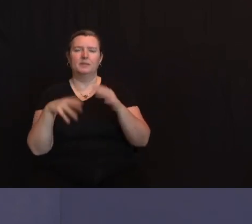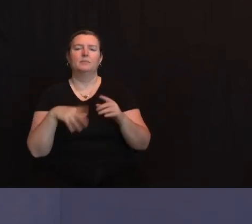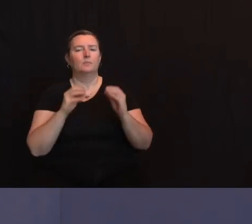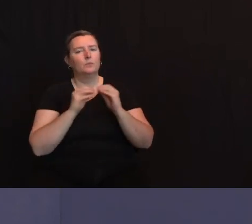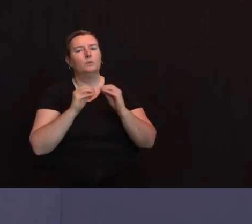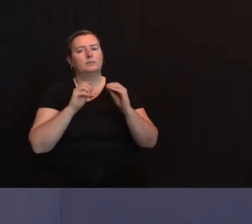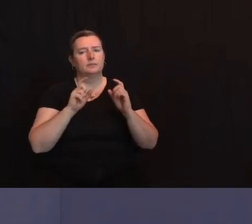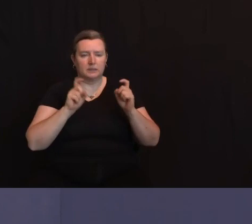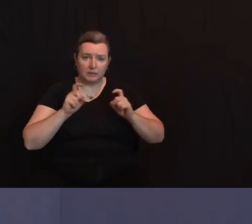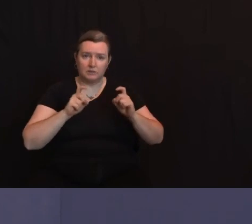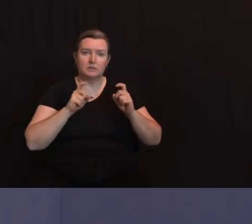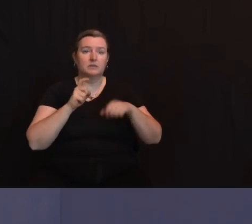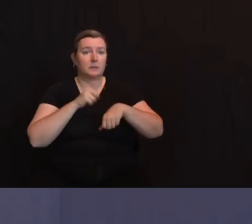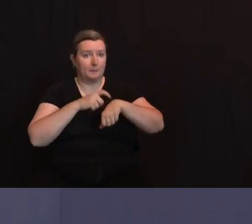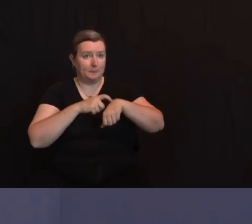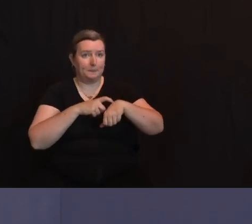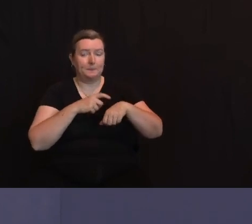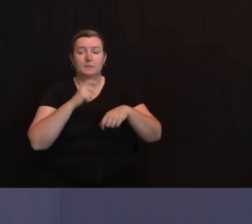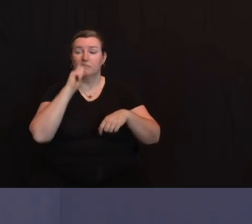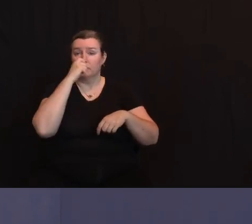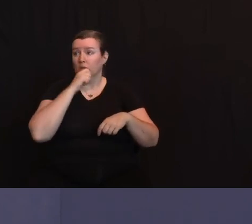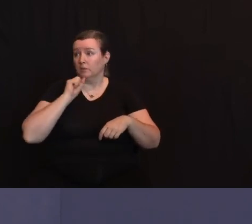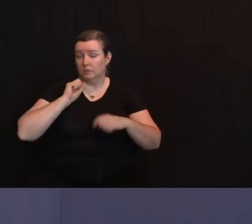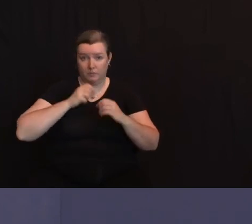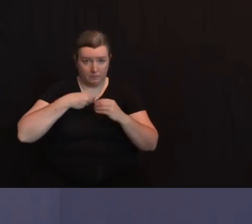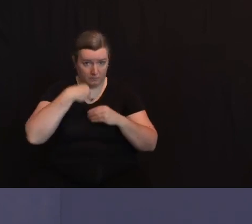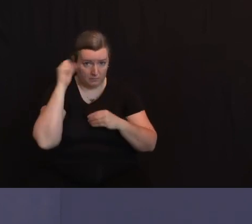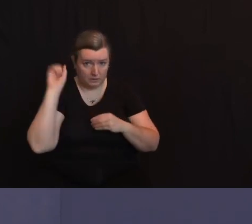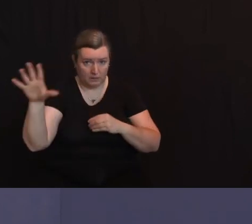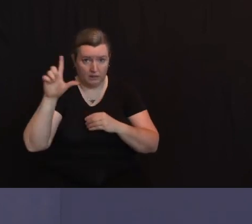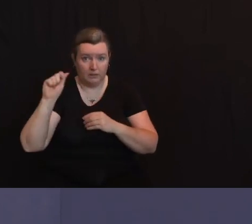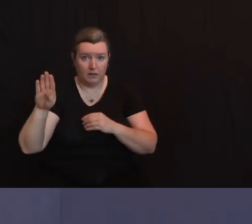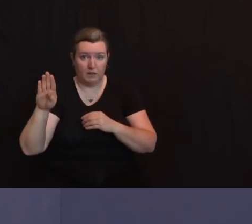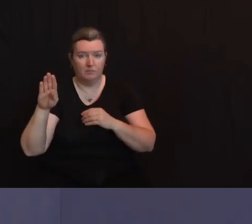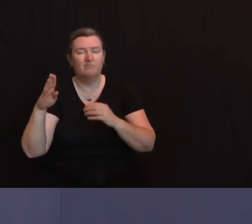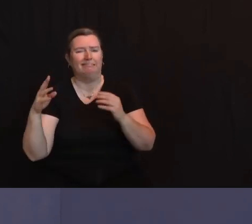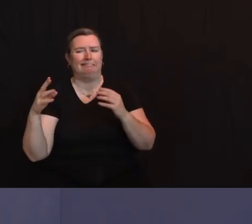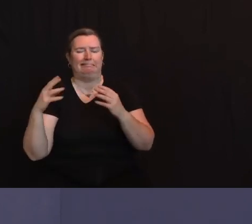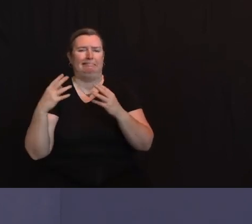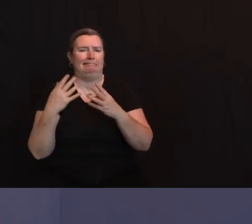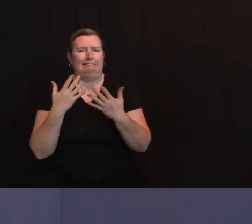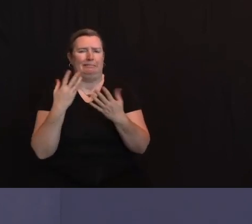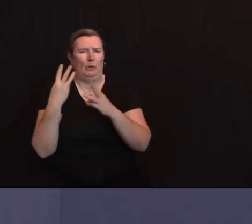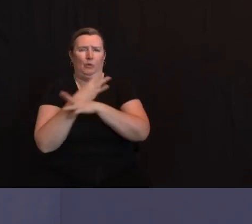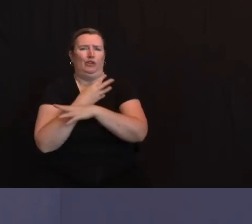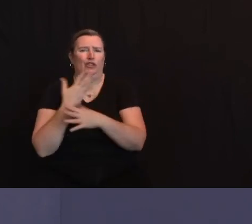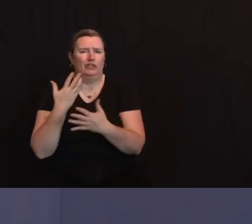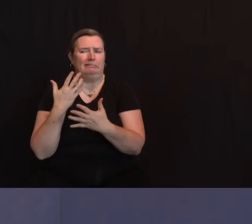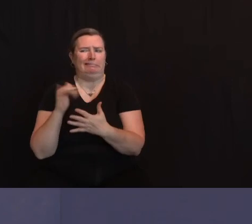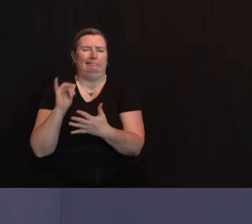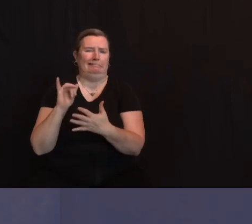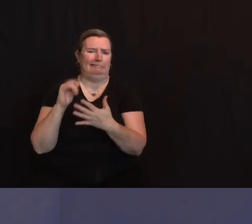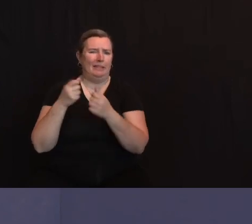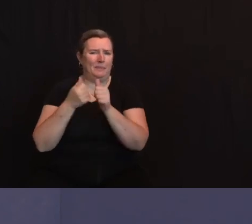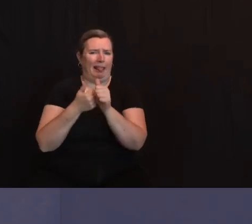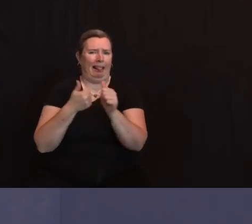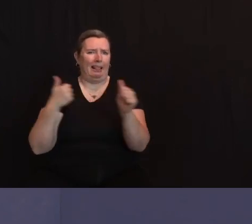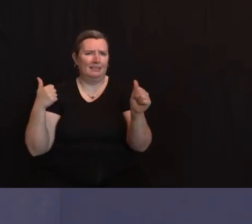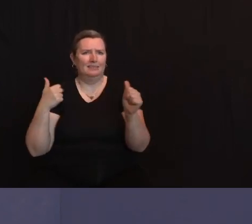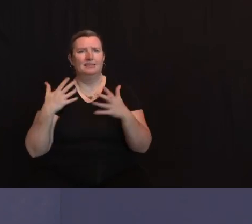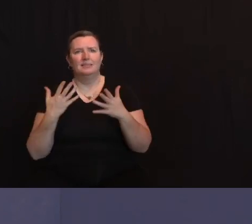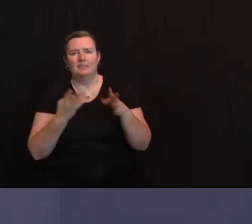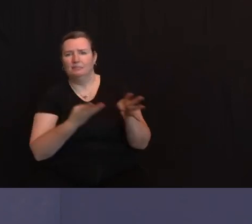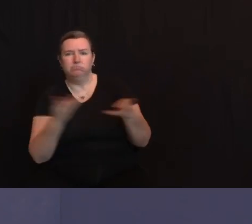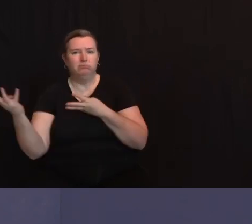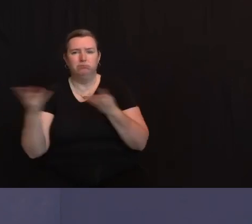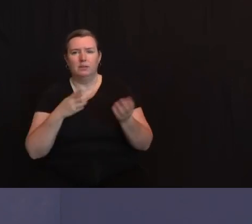and state issue. We monitor this daily. Today we are reporting a turnaround time